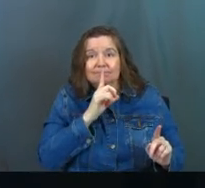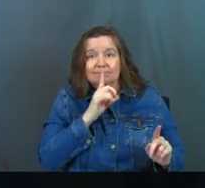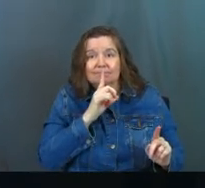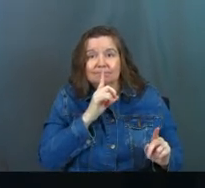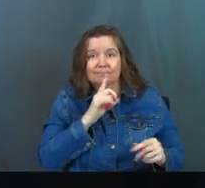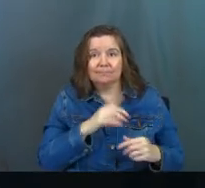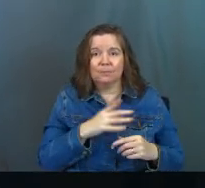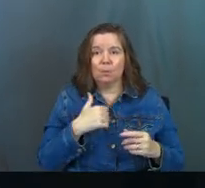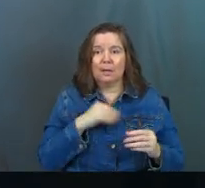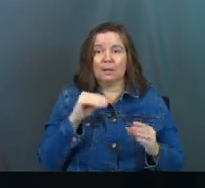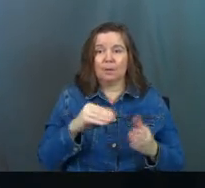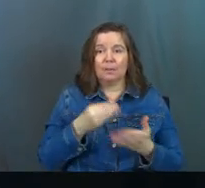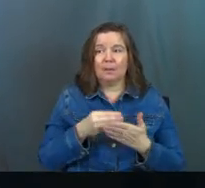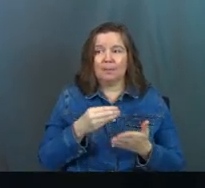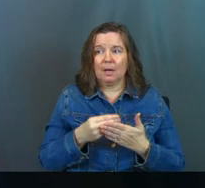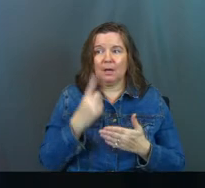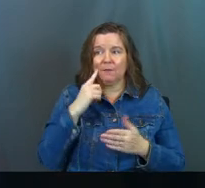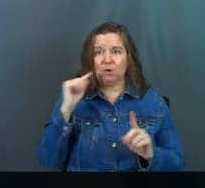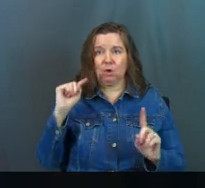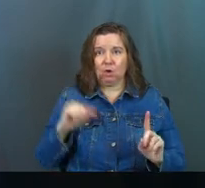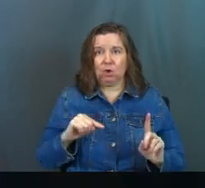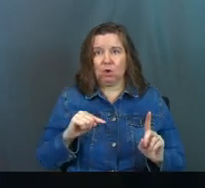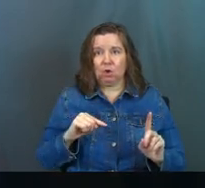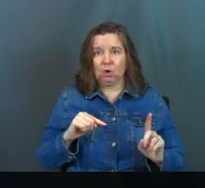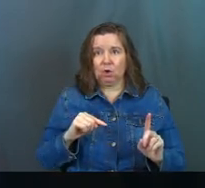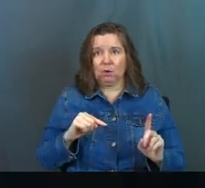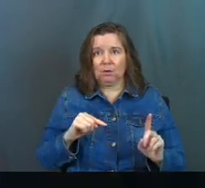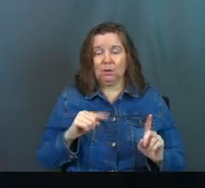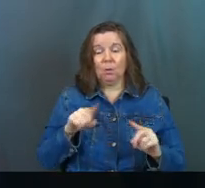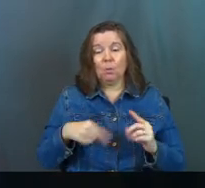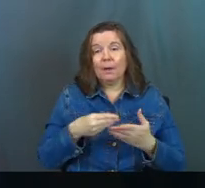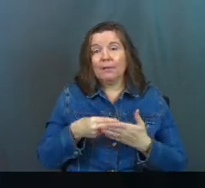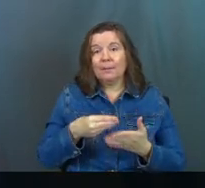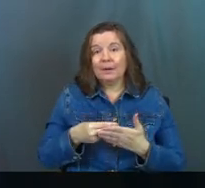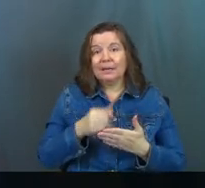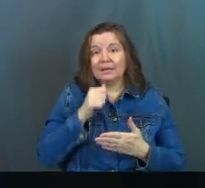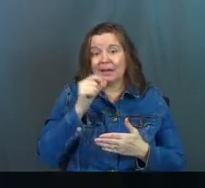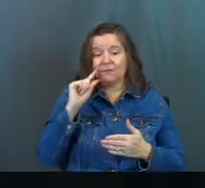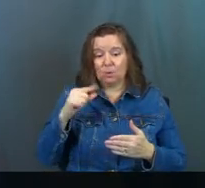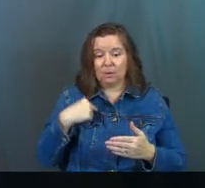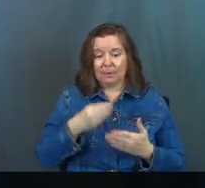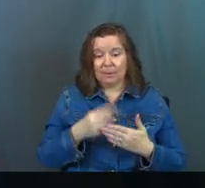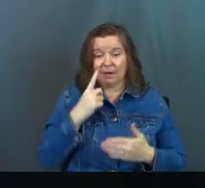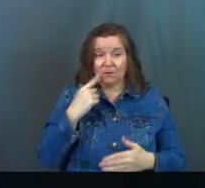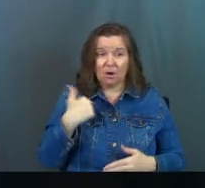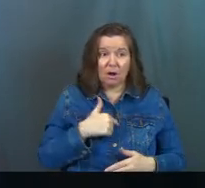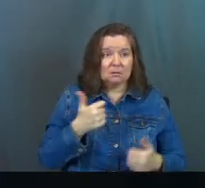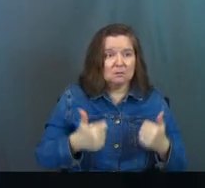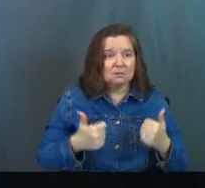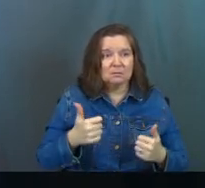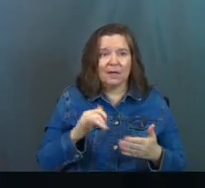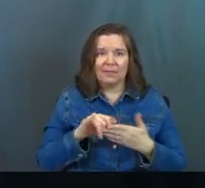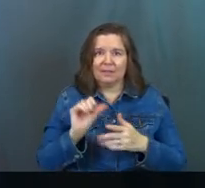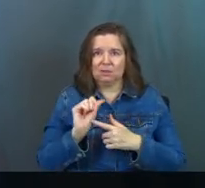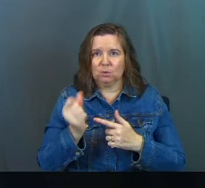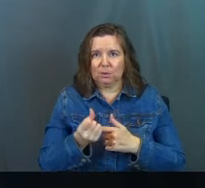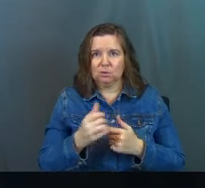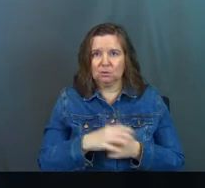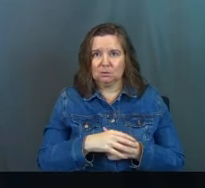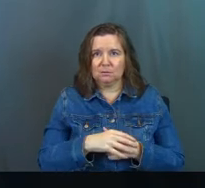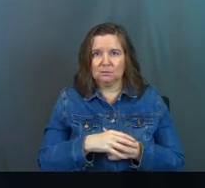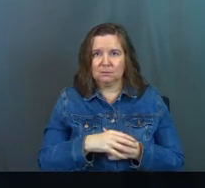us. When he put the money down for her, was the money not just for her, was the money for us in that